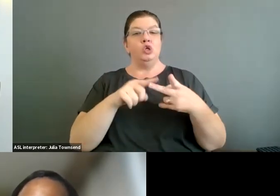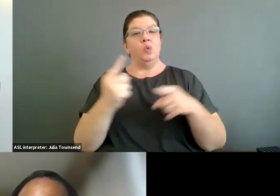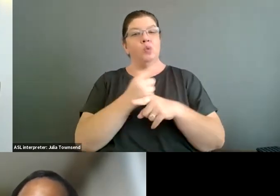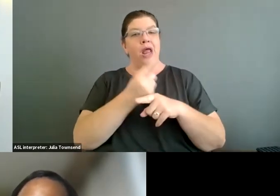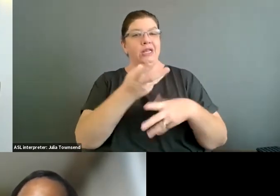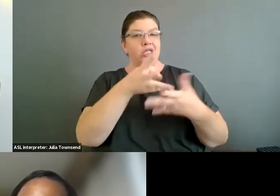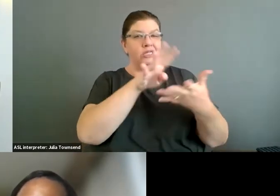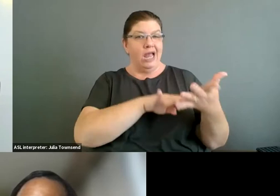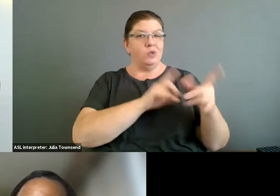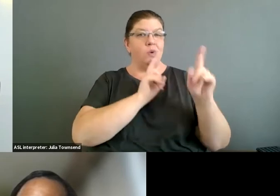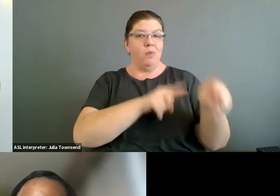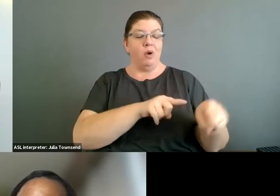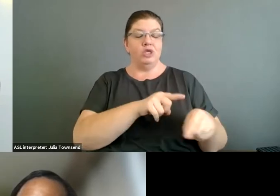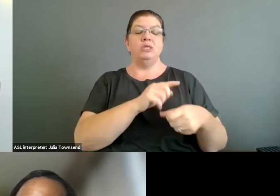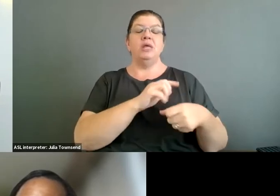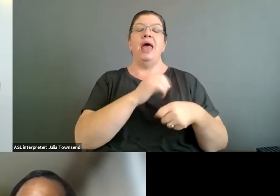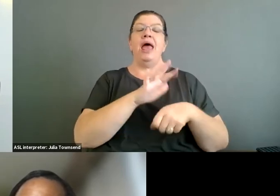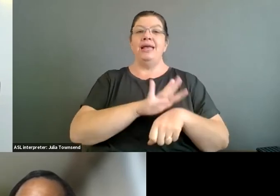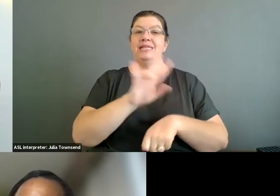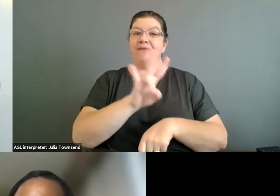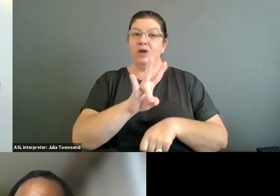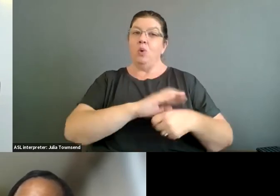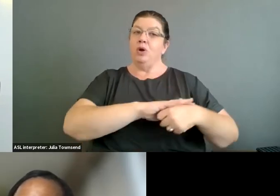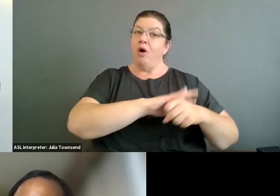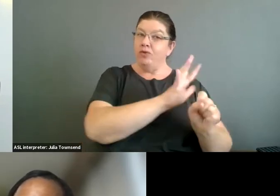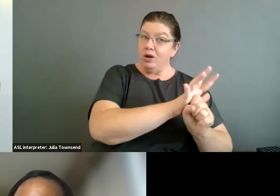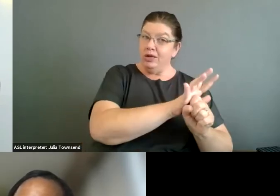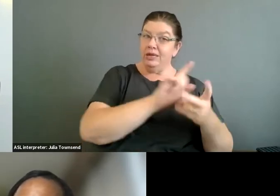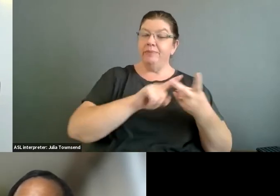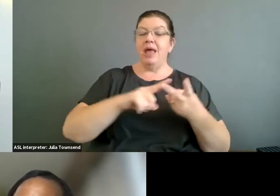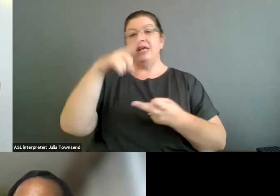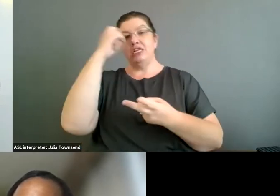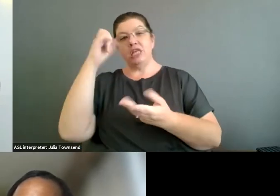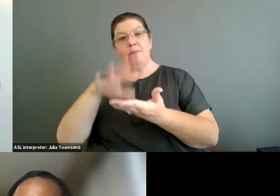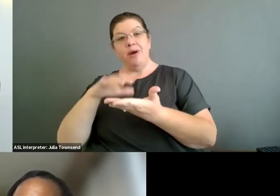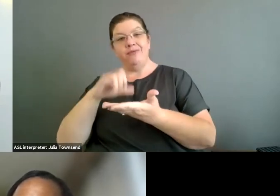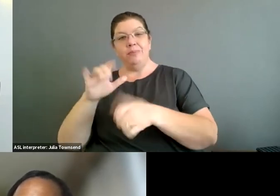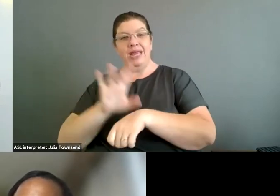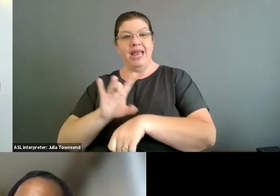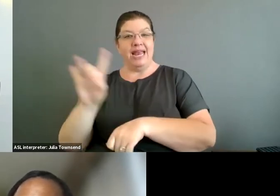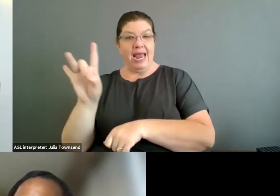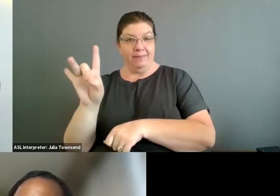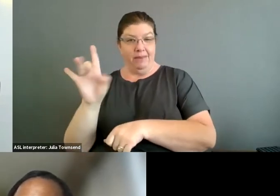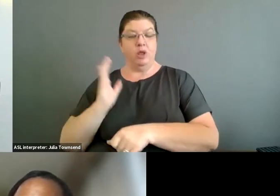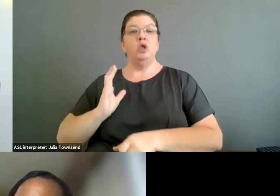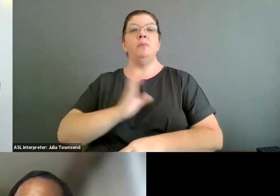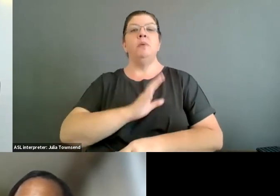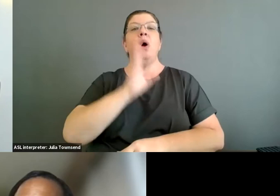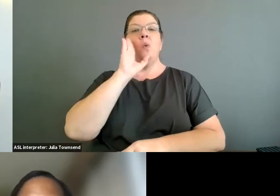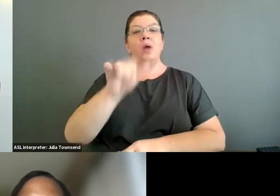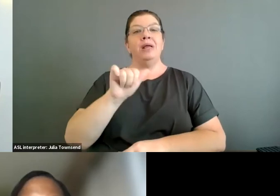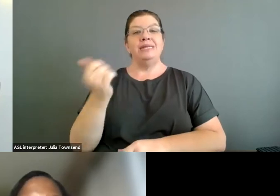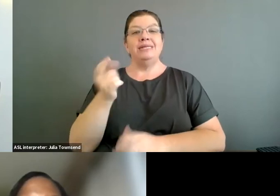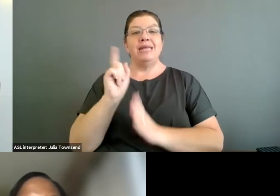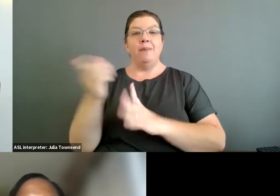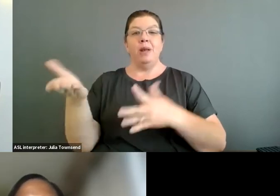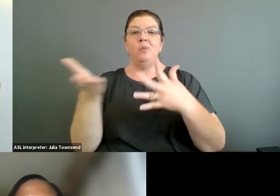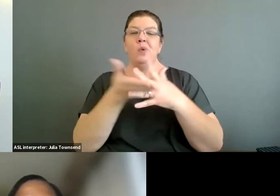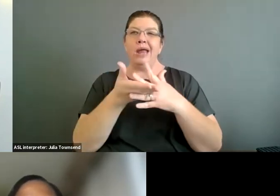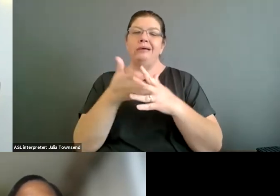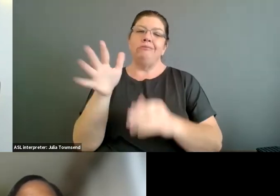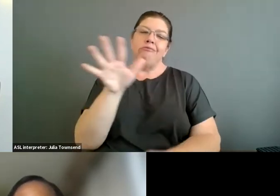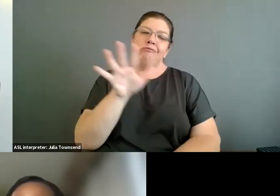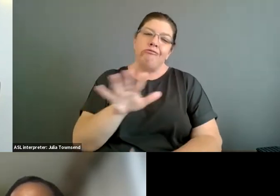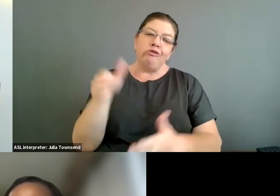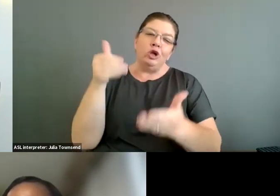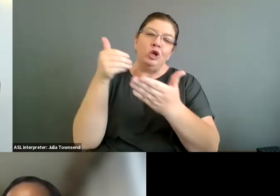tonight, COVID-19 at 7 p.m. and the Summer of Learning at 8 p.m. The board will take a 10-minute break at or as close